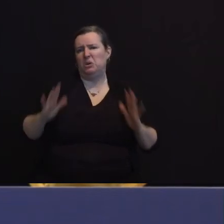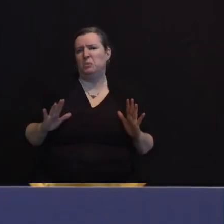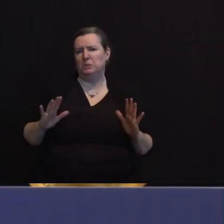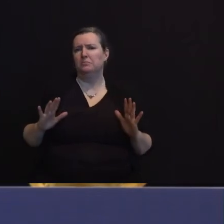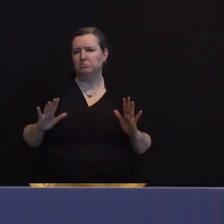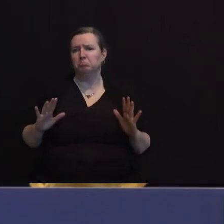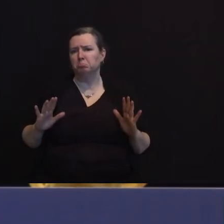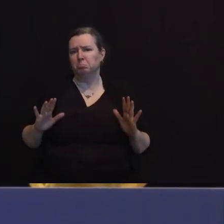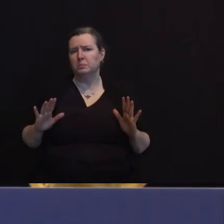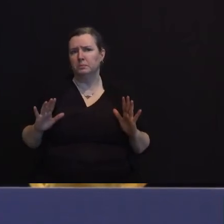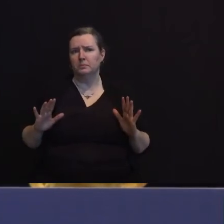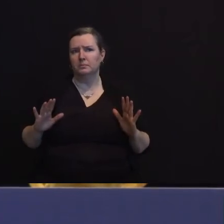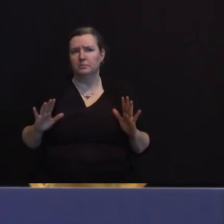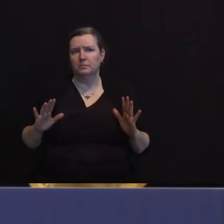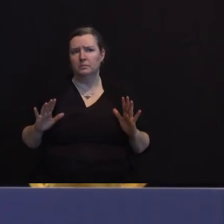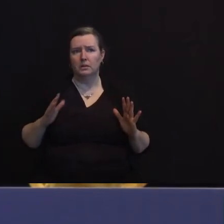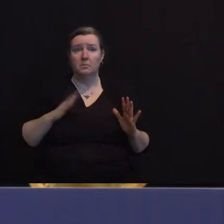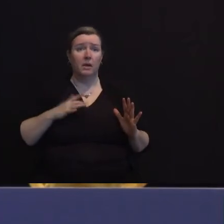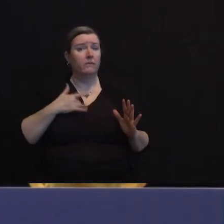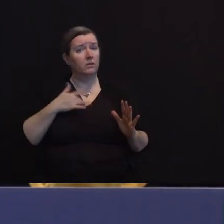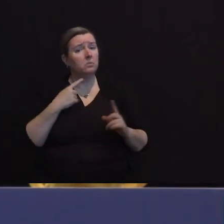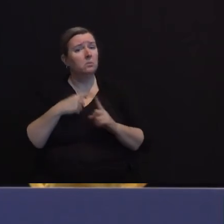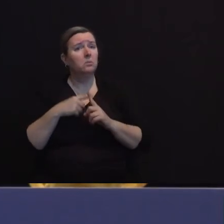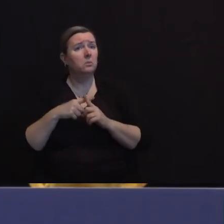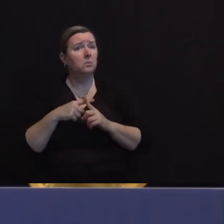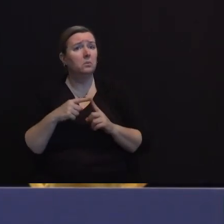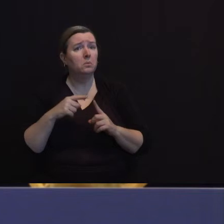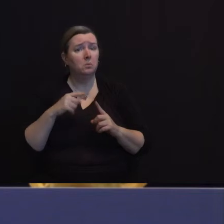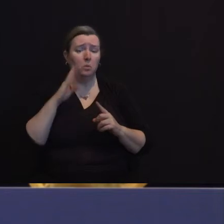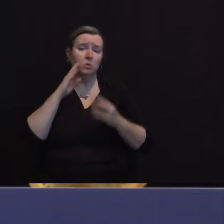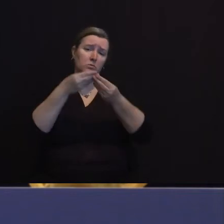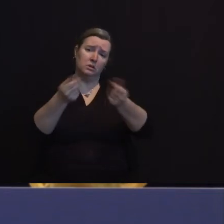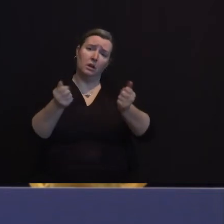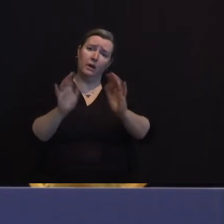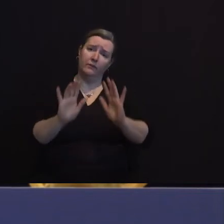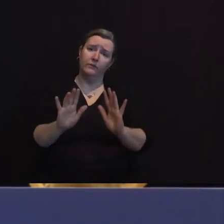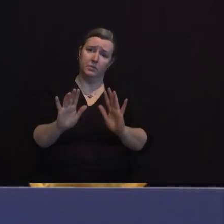get to a better place, and I hope sooner than later.